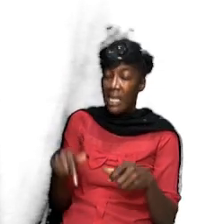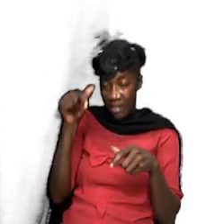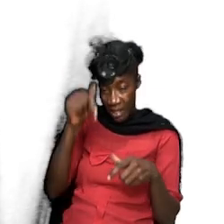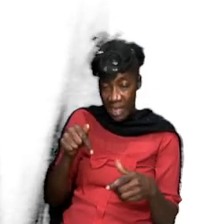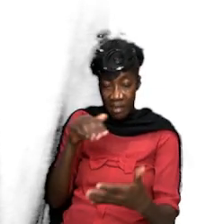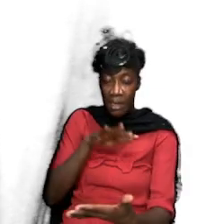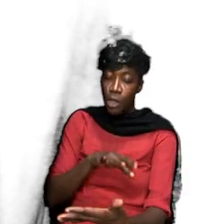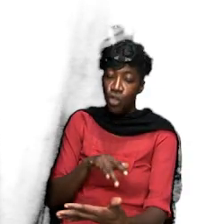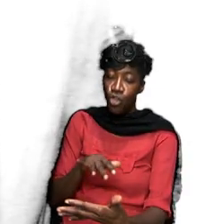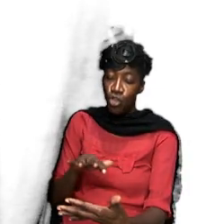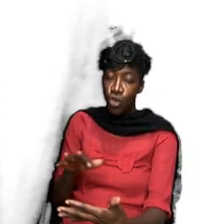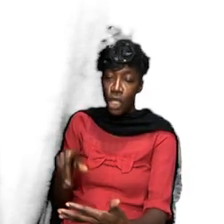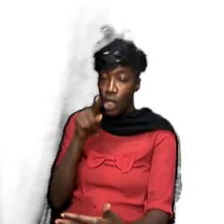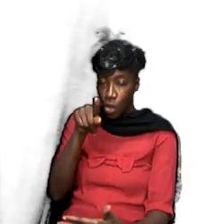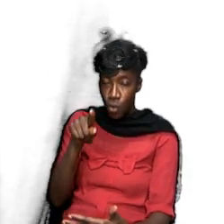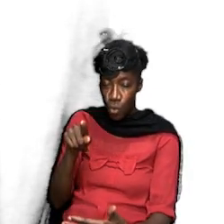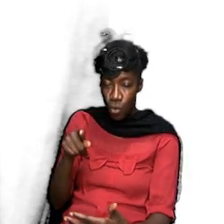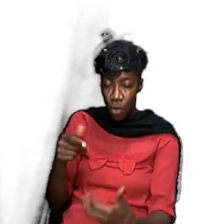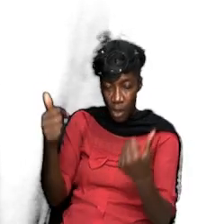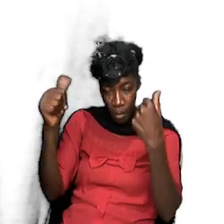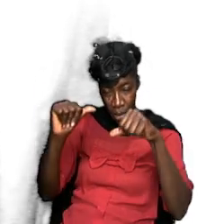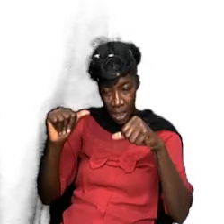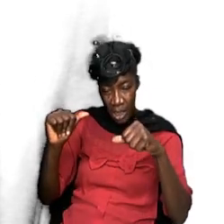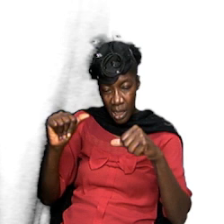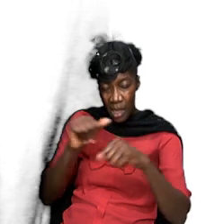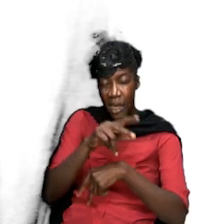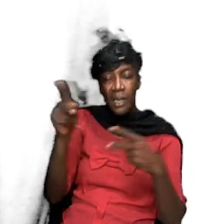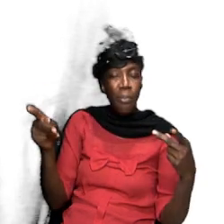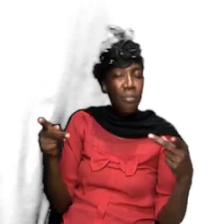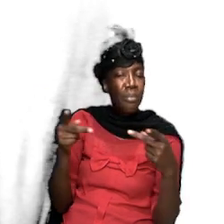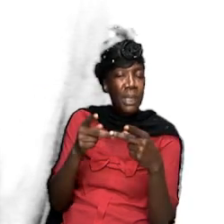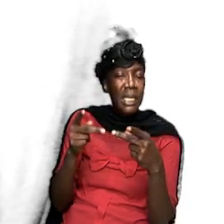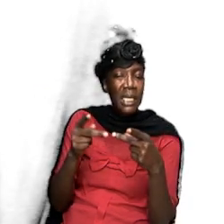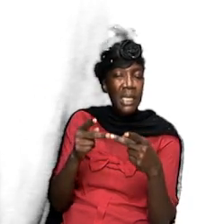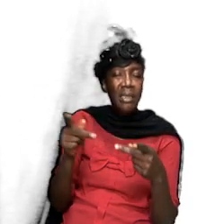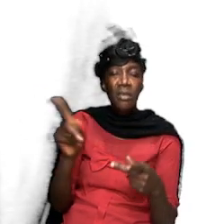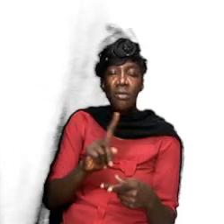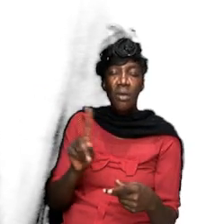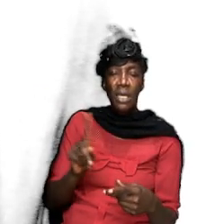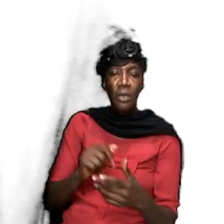will be at a point where